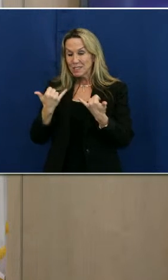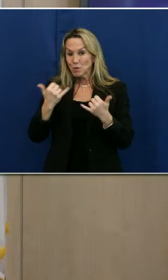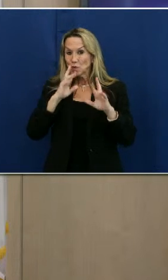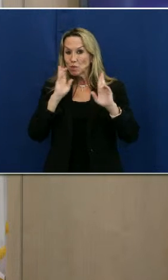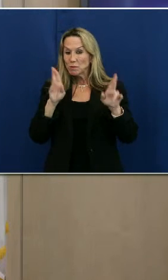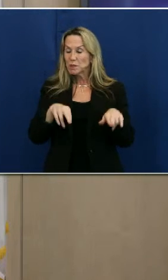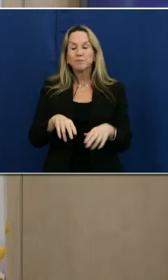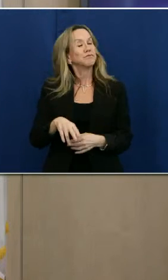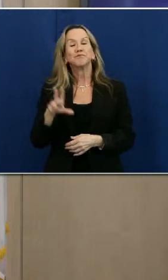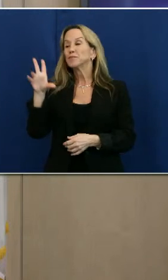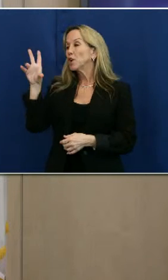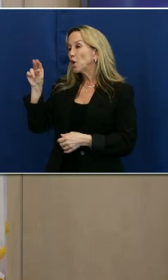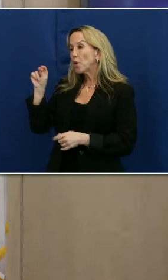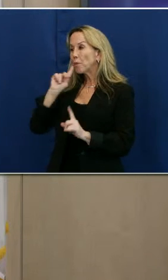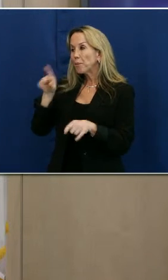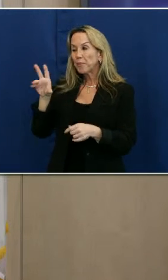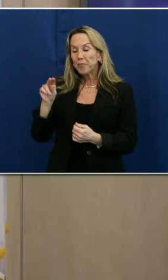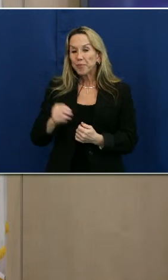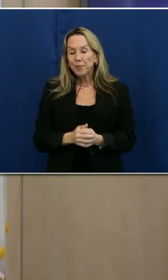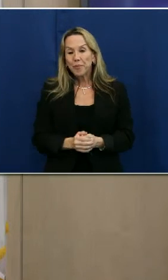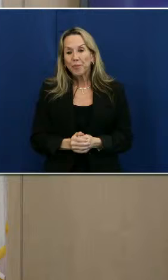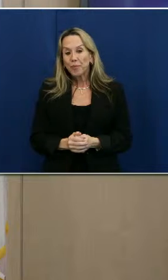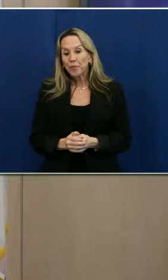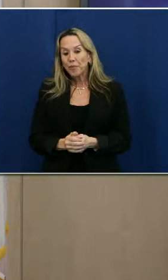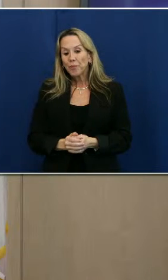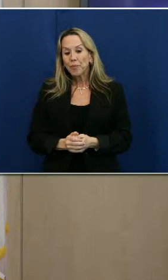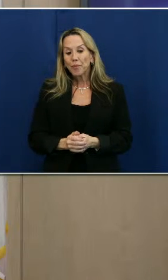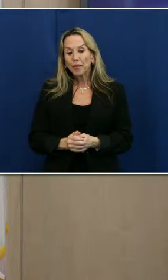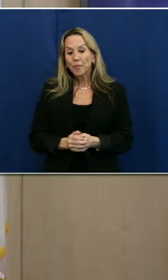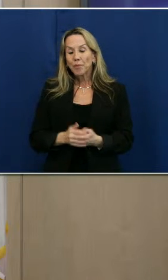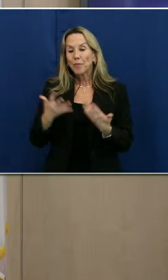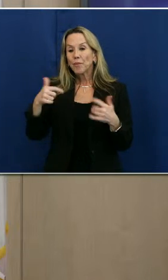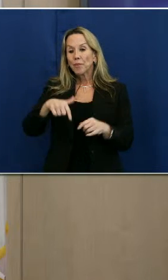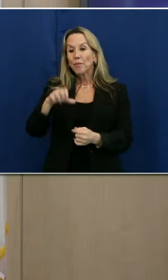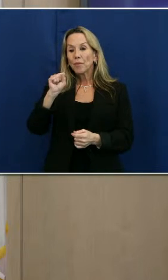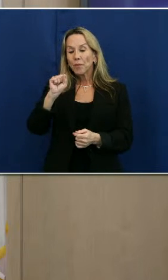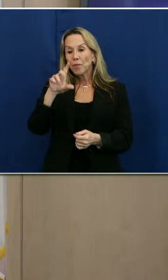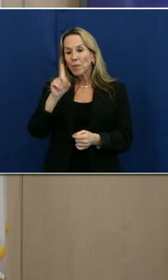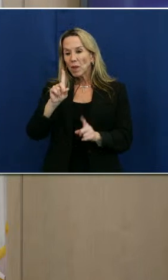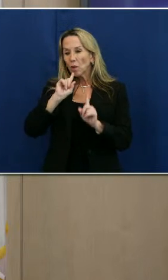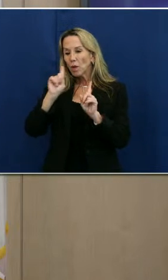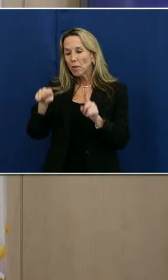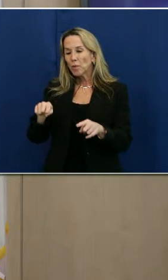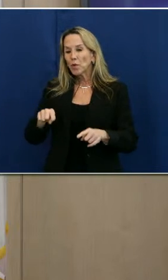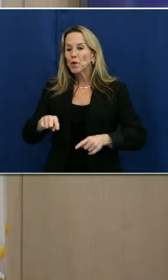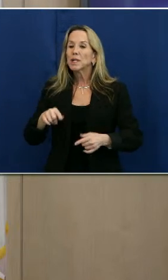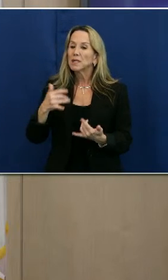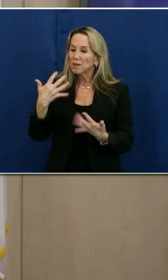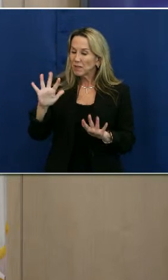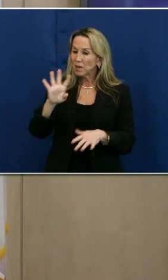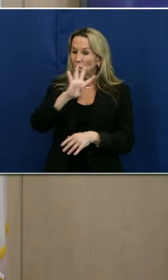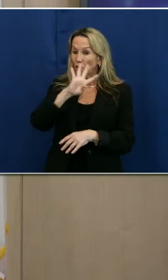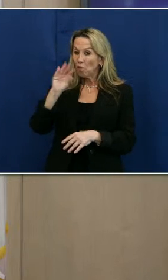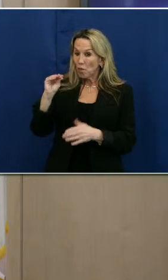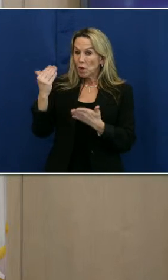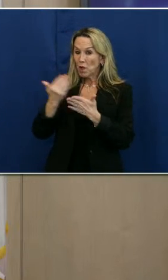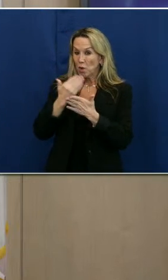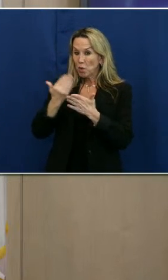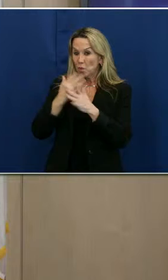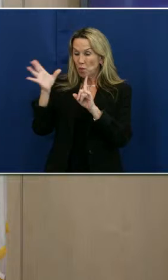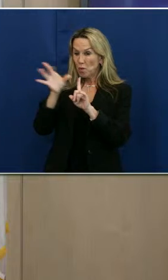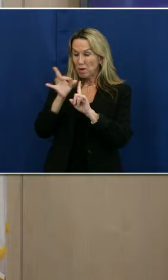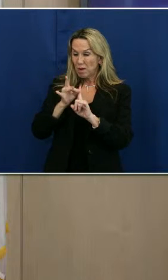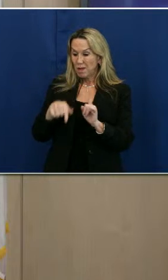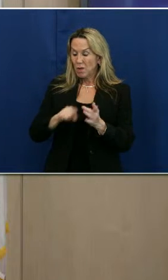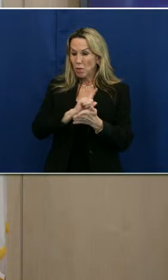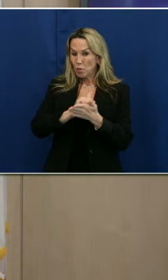local universities. And then his follow-up question is, University of San Diego is reporting 40 student cases in the last week. Do you have any